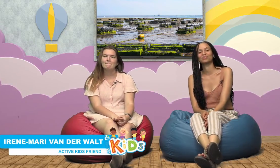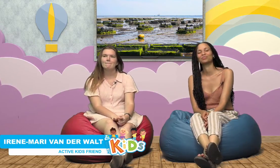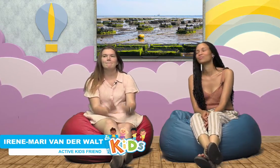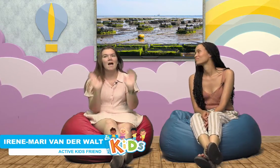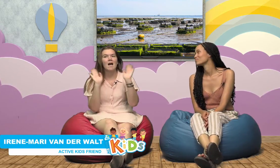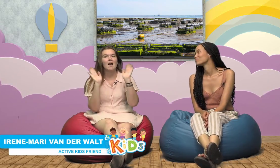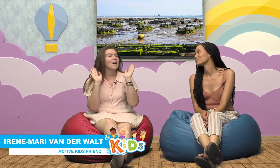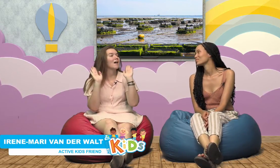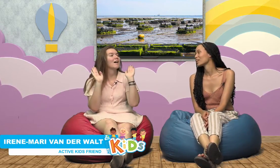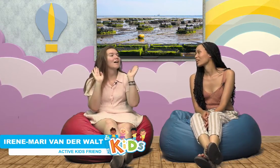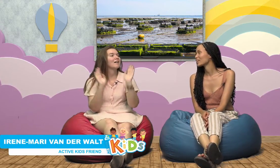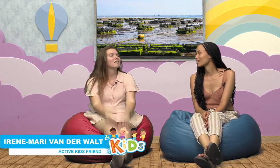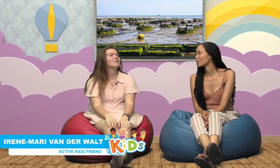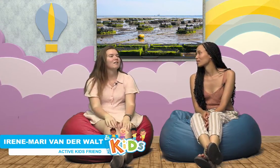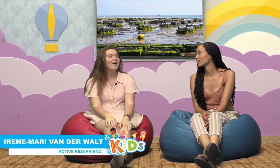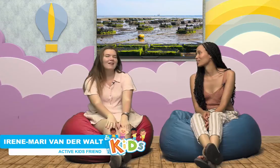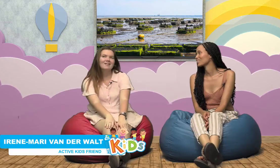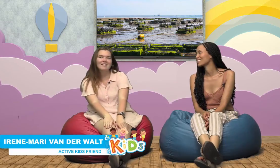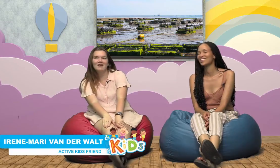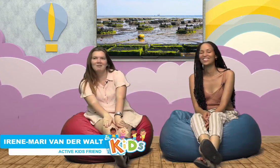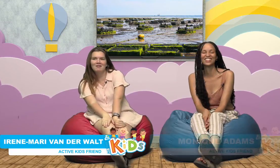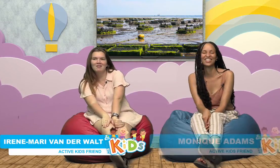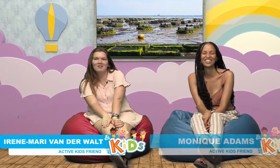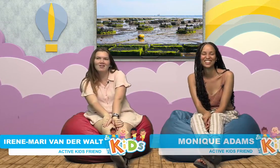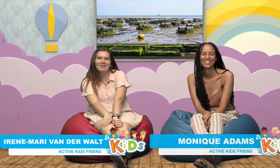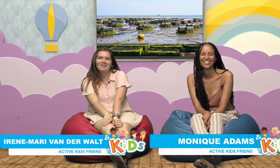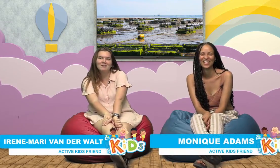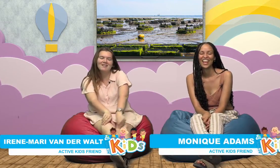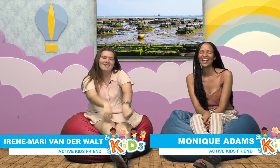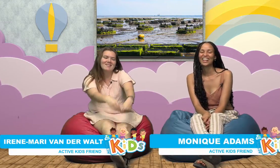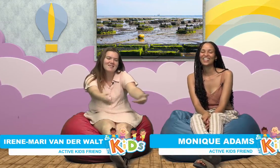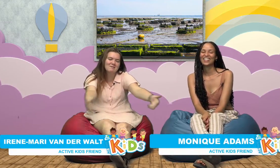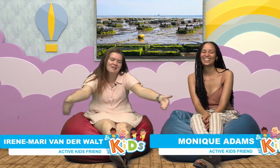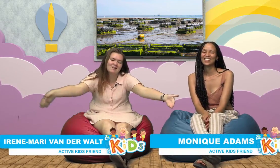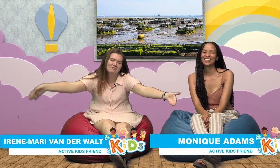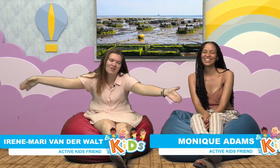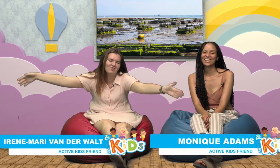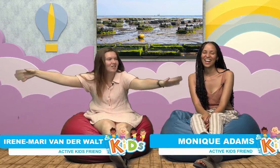Adams, and Irene Marie van der Walt,